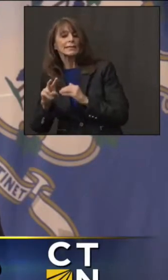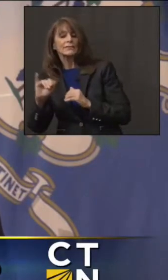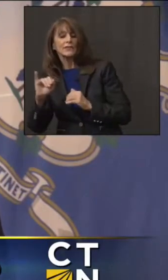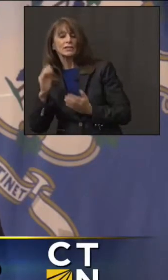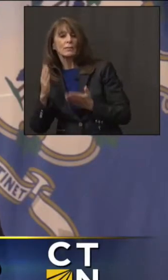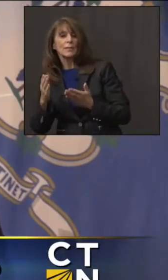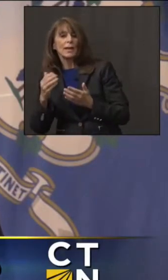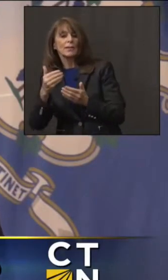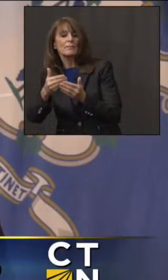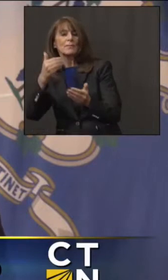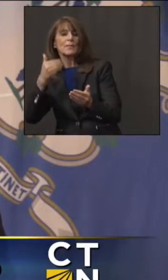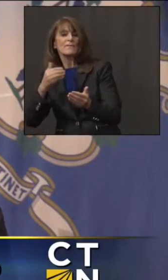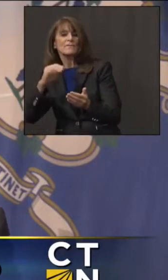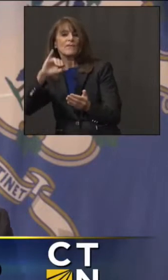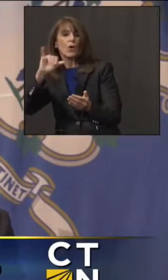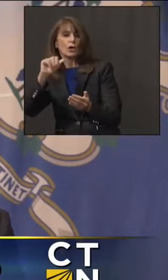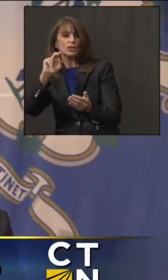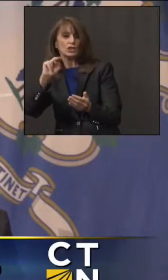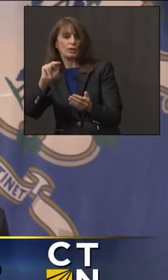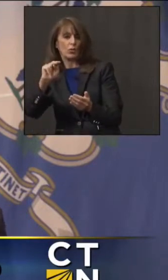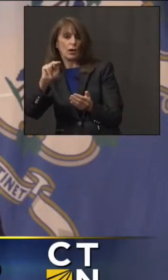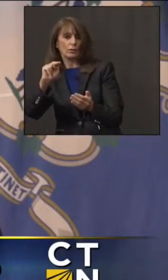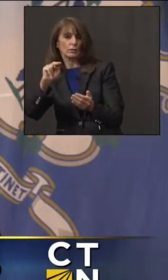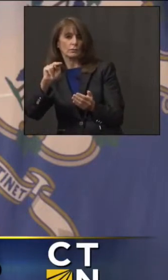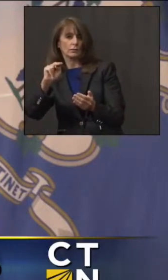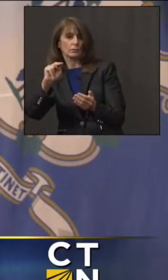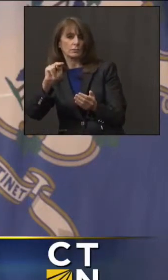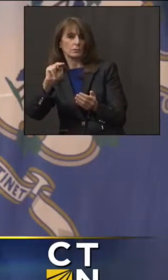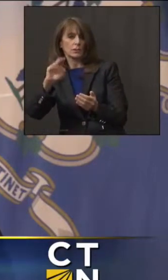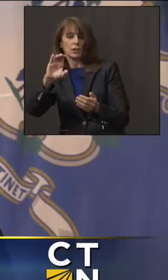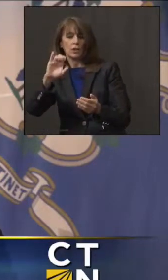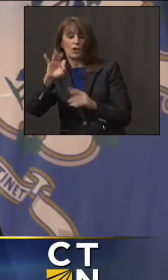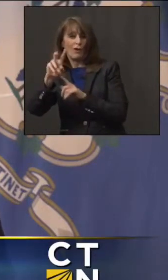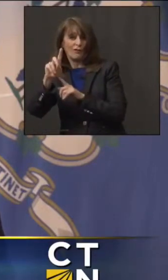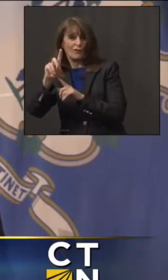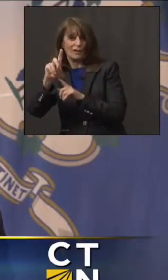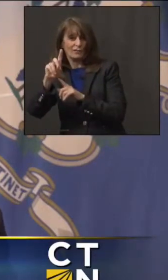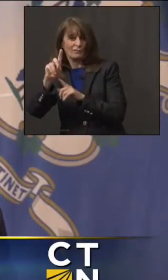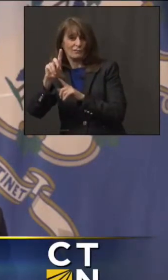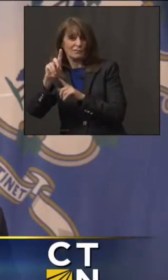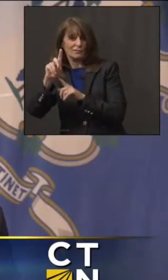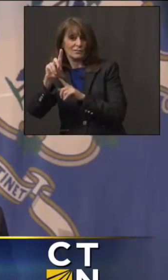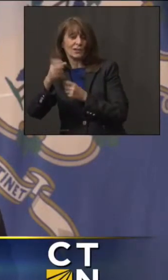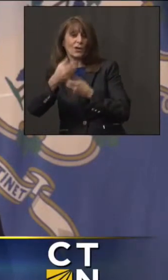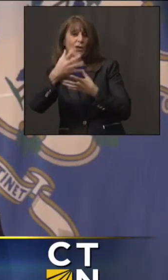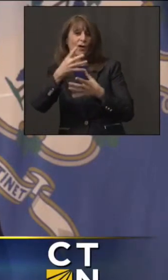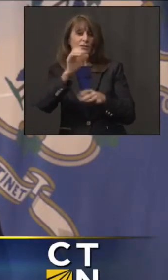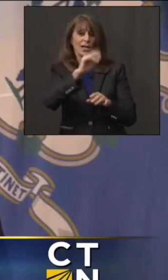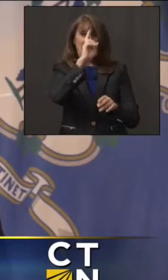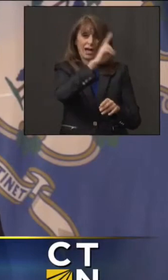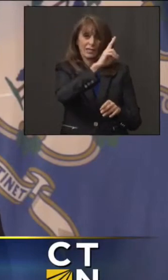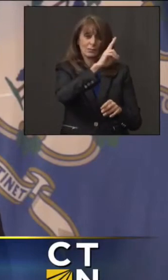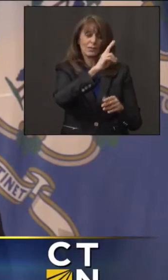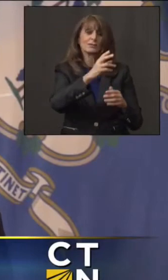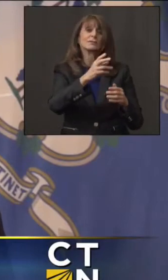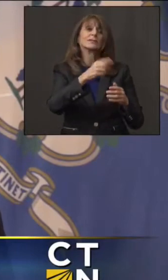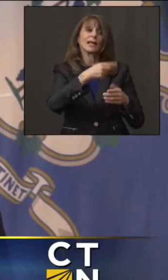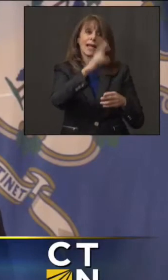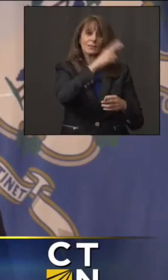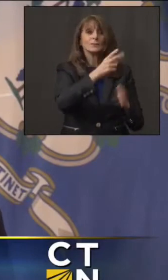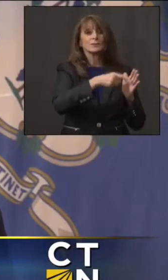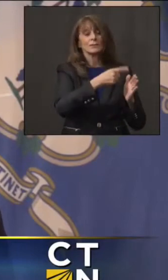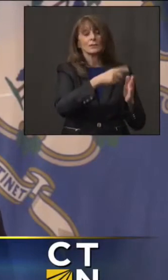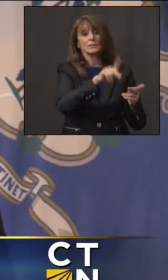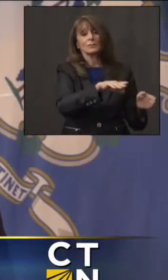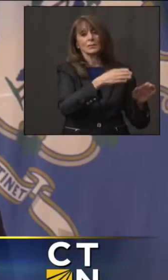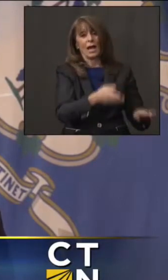little earlier than that. And obviously the infection rate leads to hospitalizations and sometimes results in fatalities. So